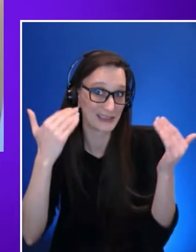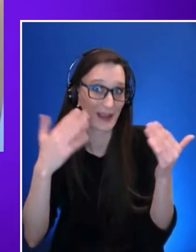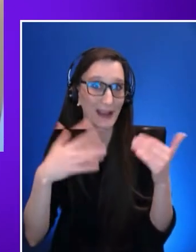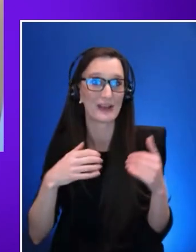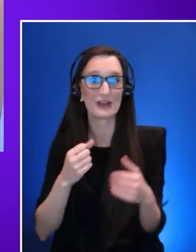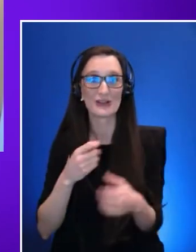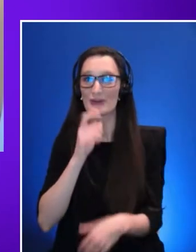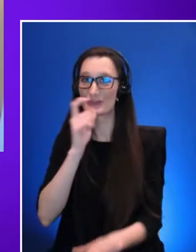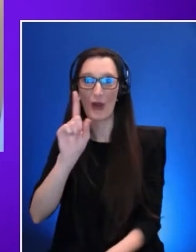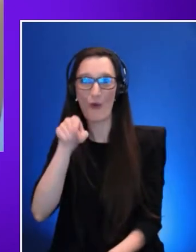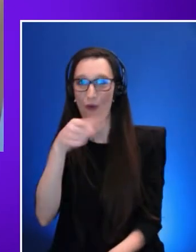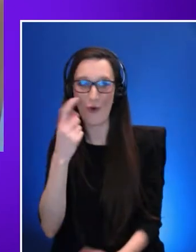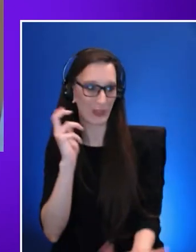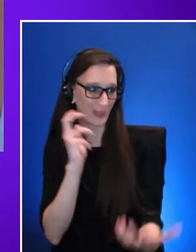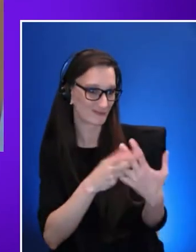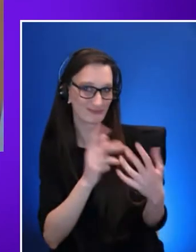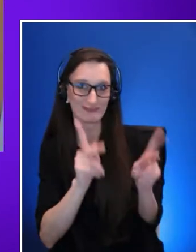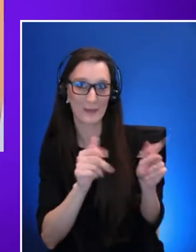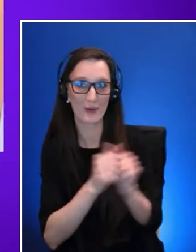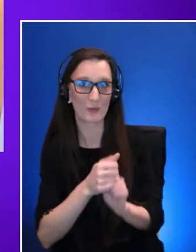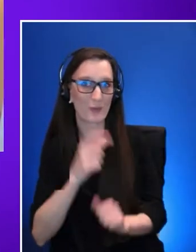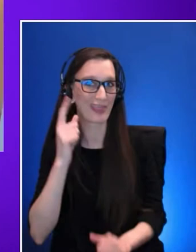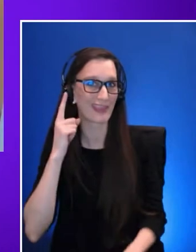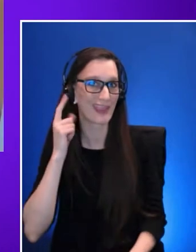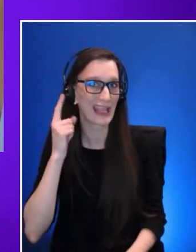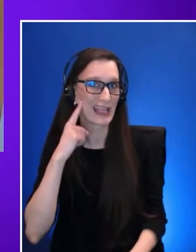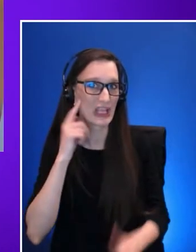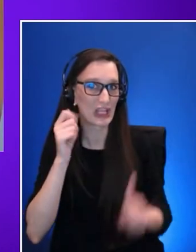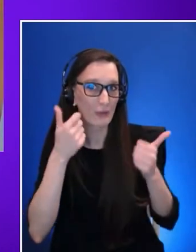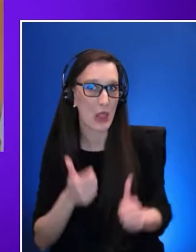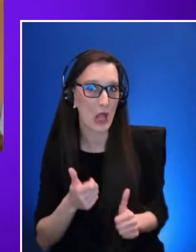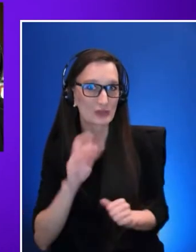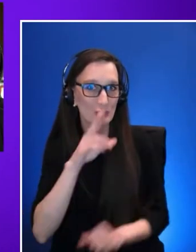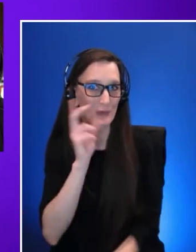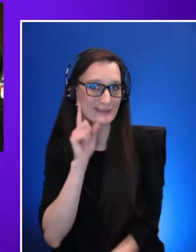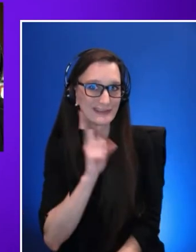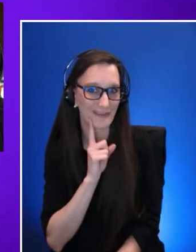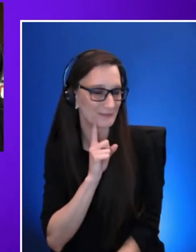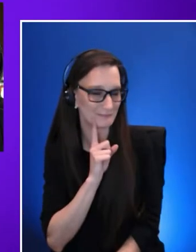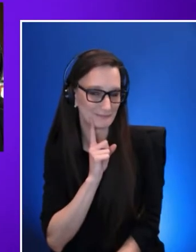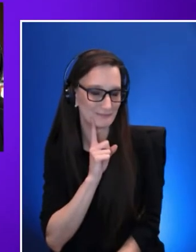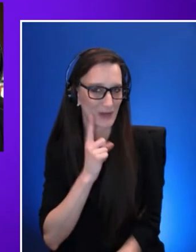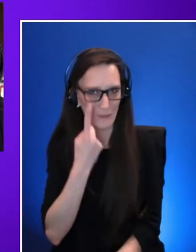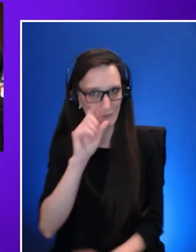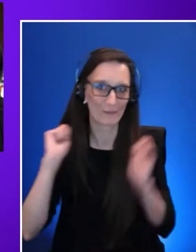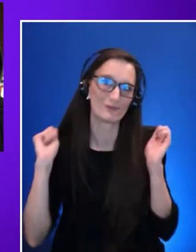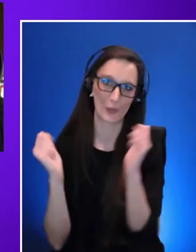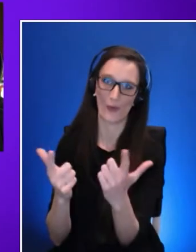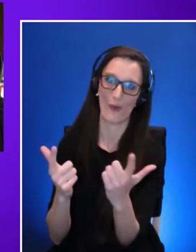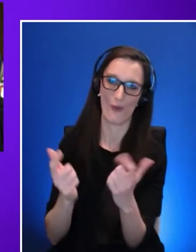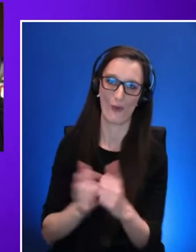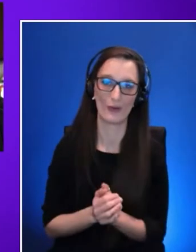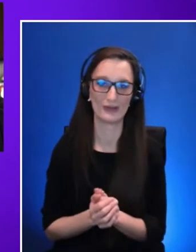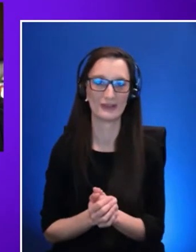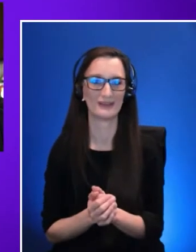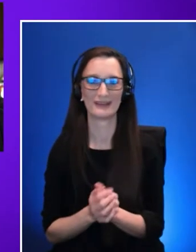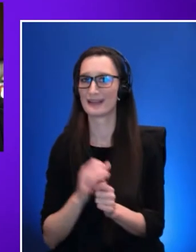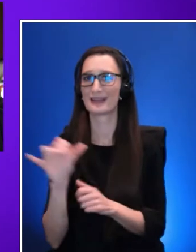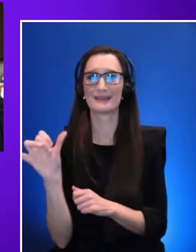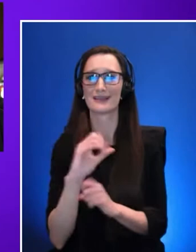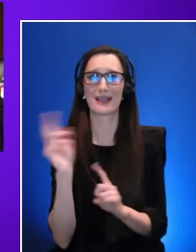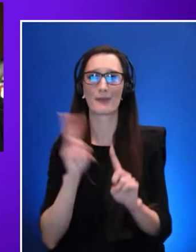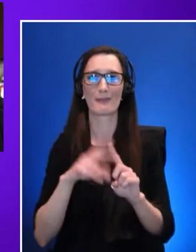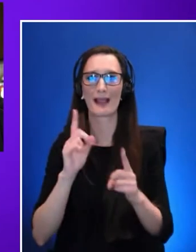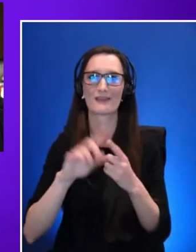loss or who are deaf. So the same thing is said of any of these kind of devices, you know,